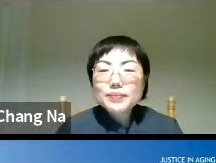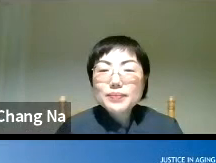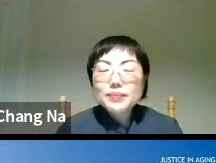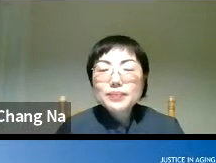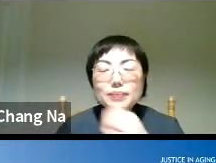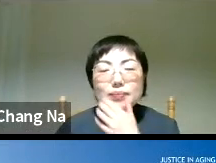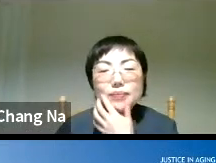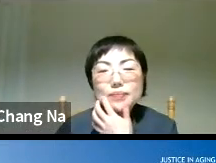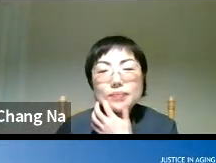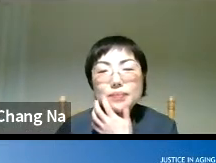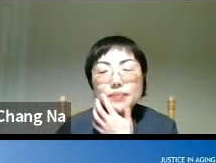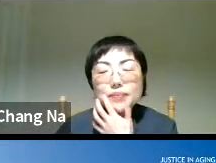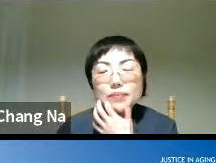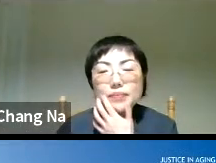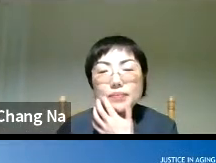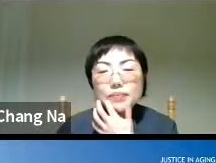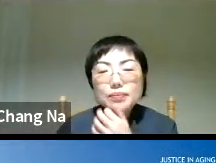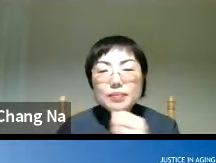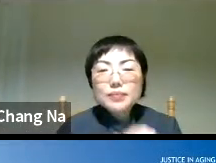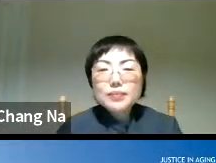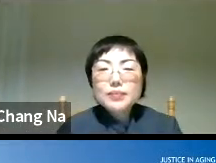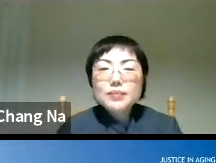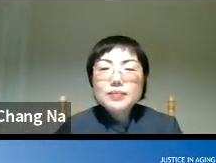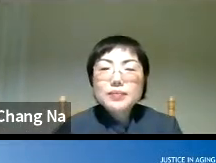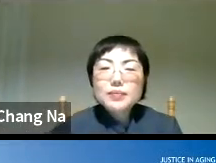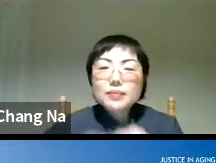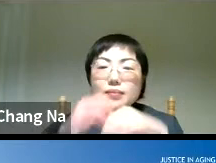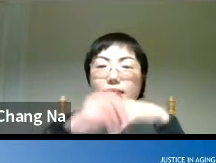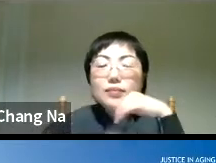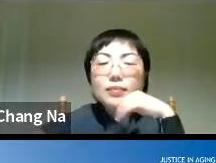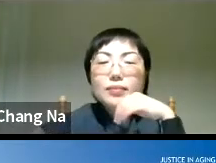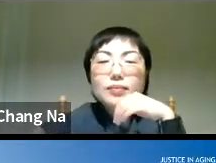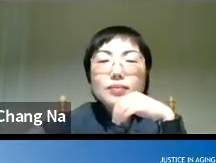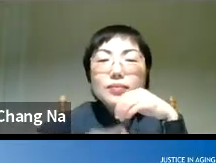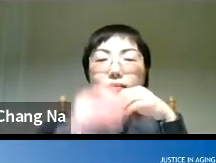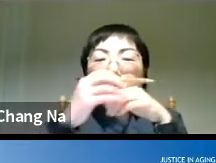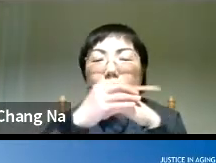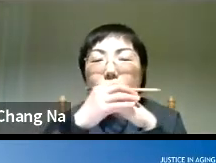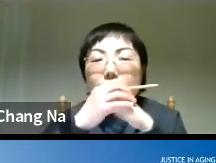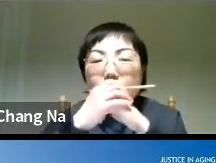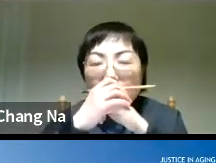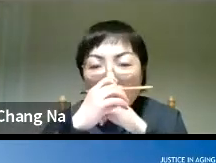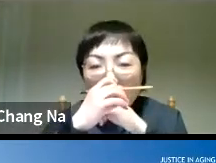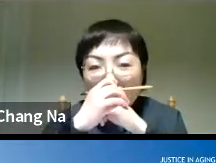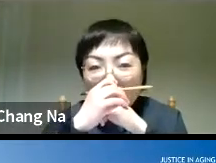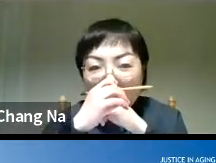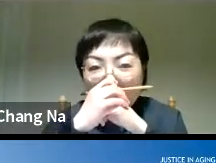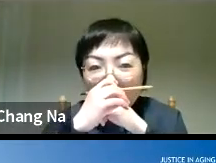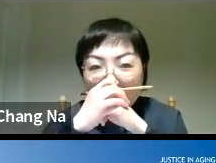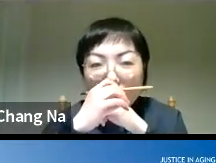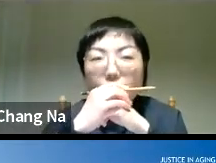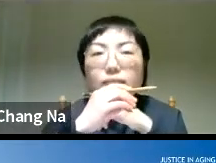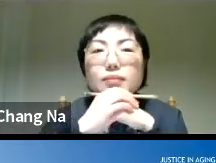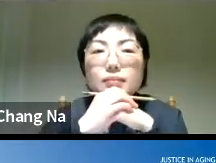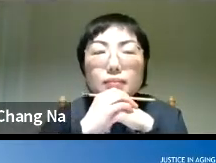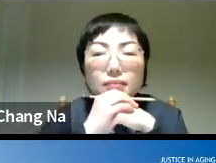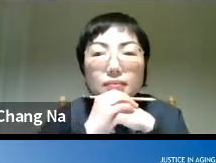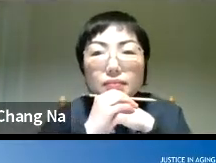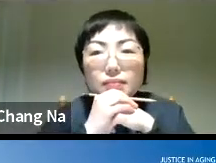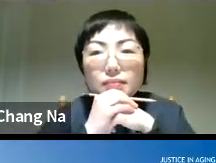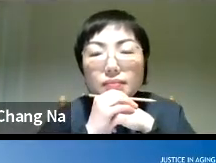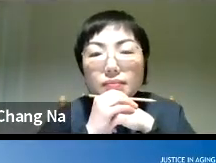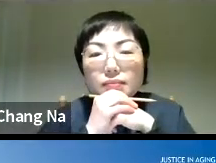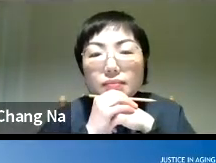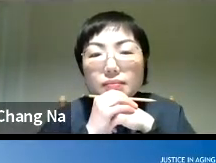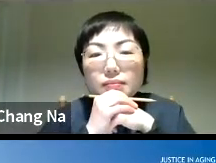I want to just appreciate the really challenging and thoughtful work that's been done and the emphasis on intersectionality that Dr. Burke-Harris